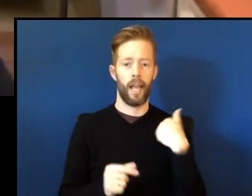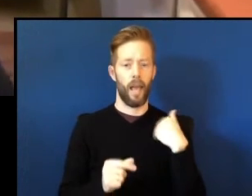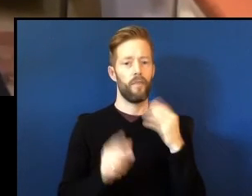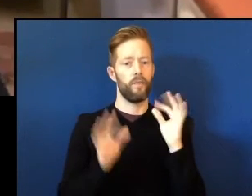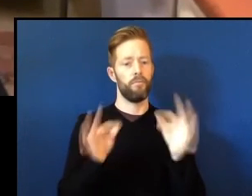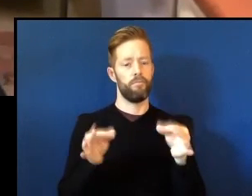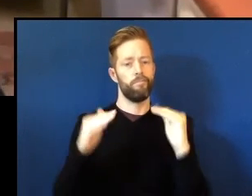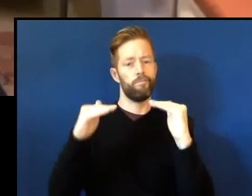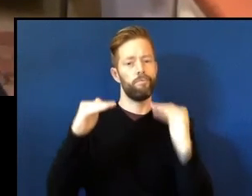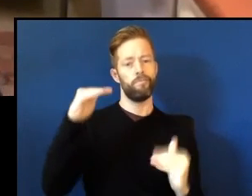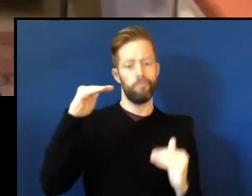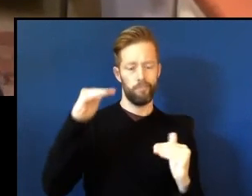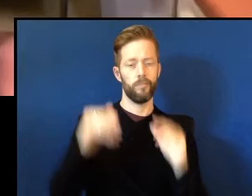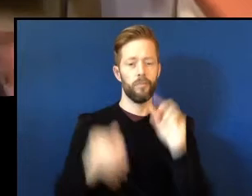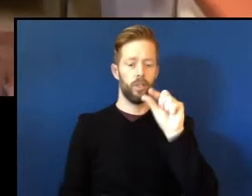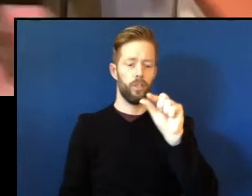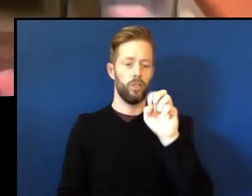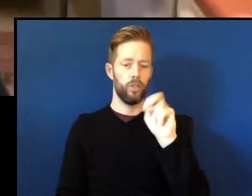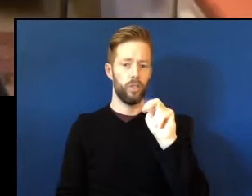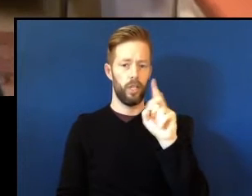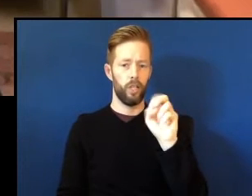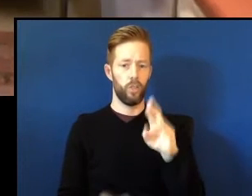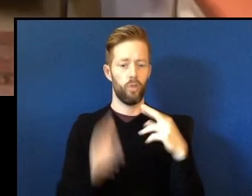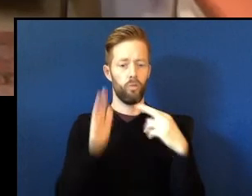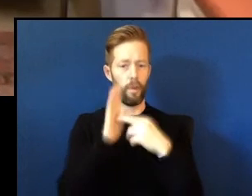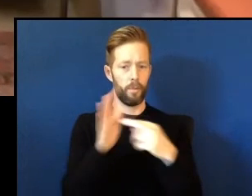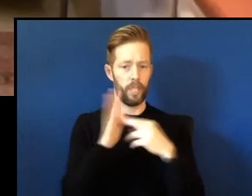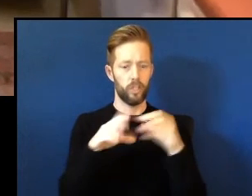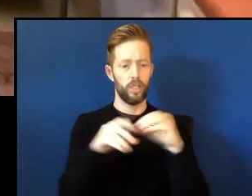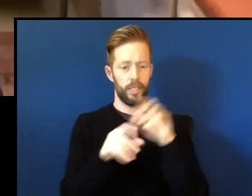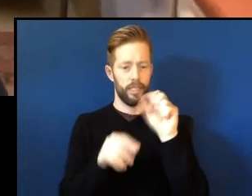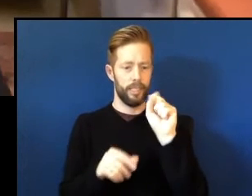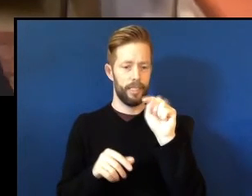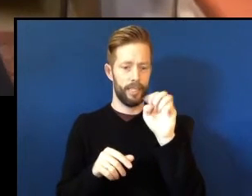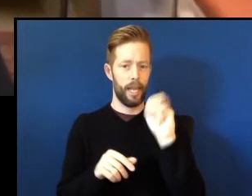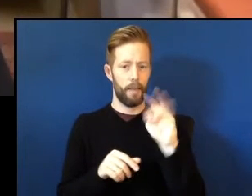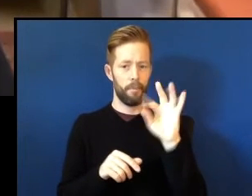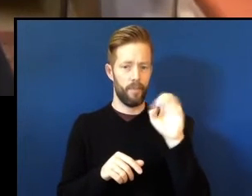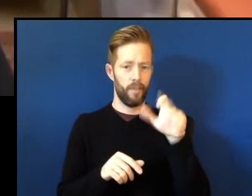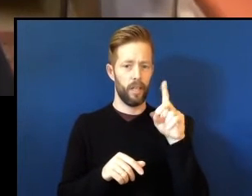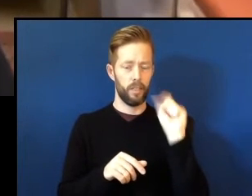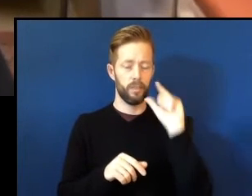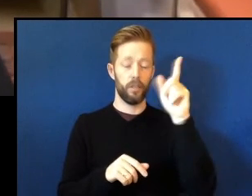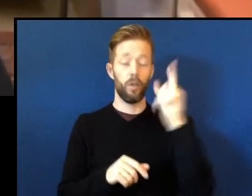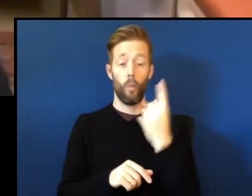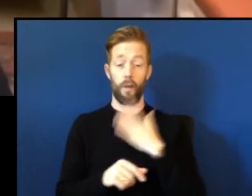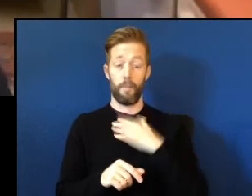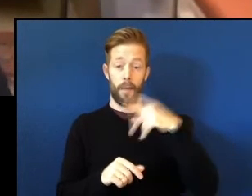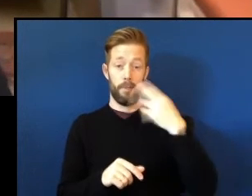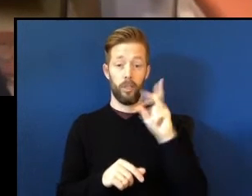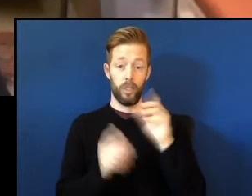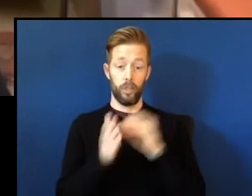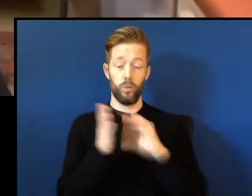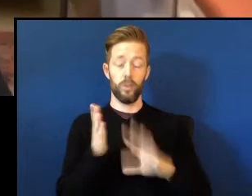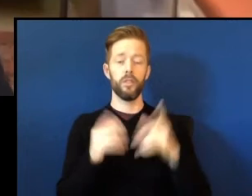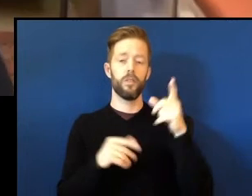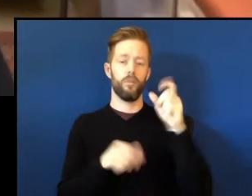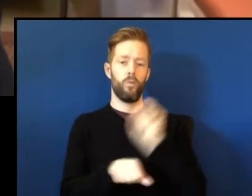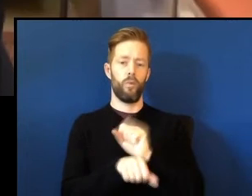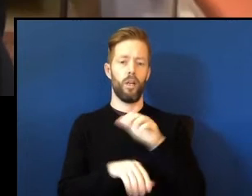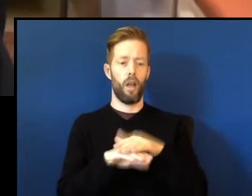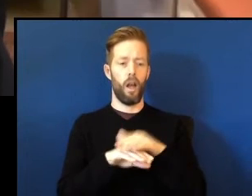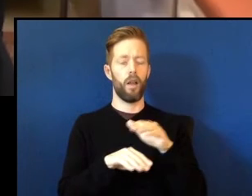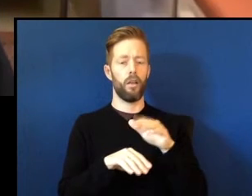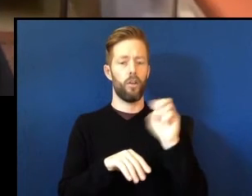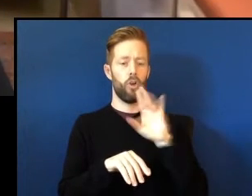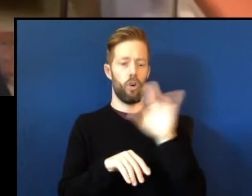gap in terms of gender representations in STEM fields later on. One of my doctoral students is actually working on